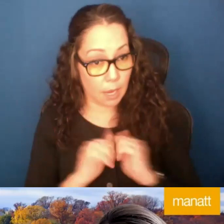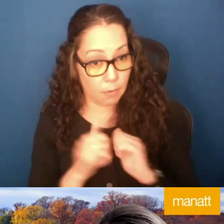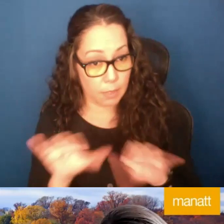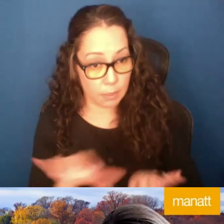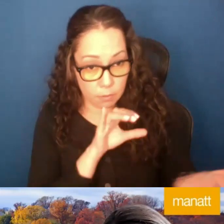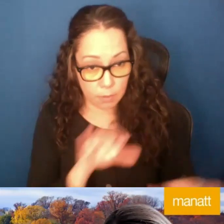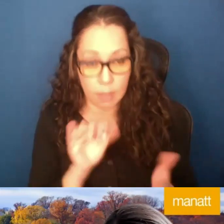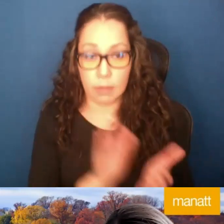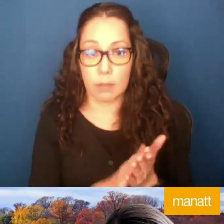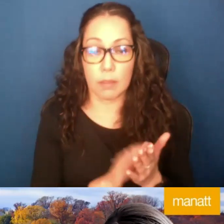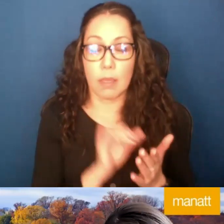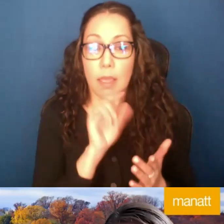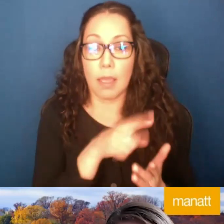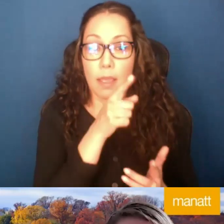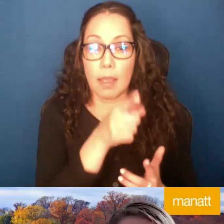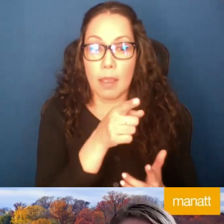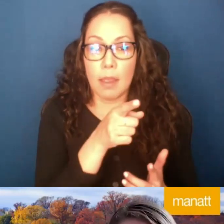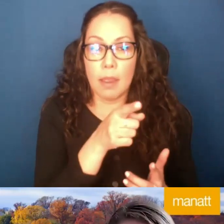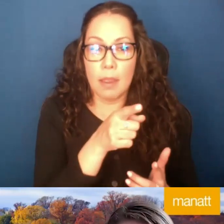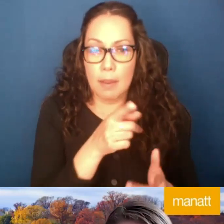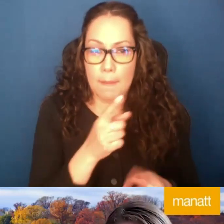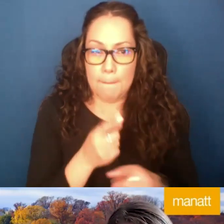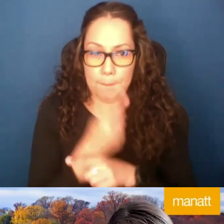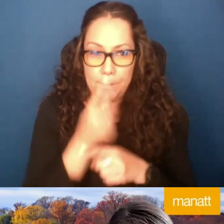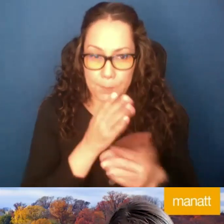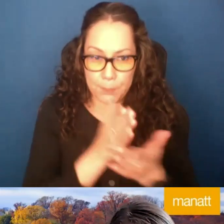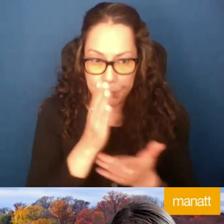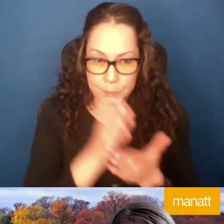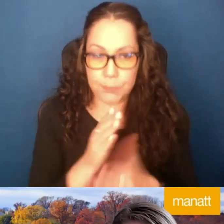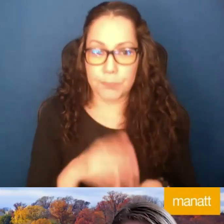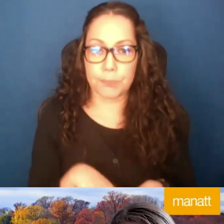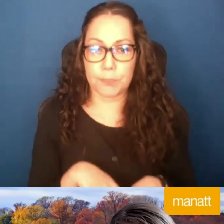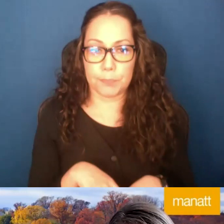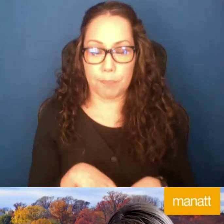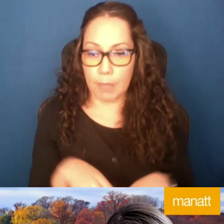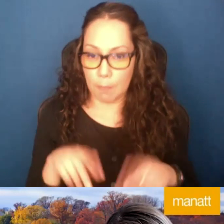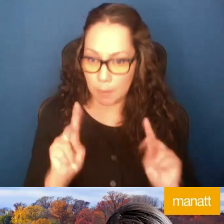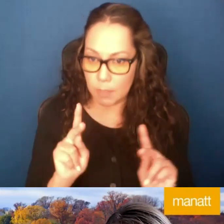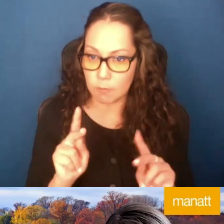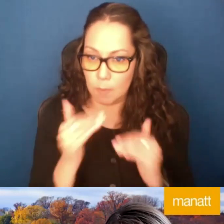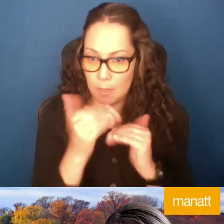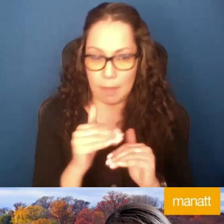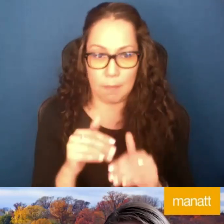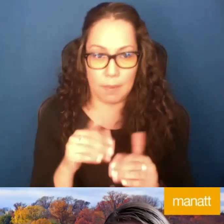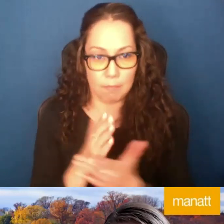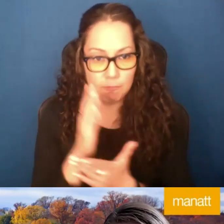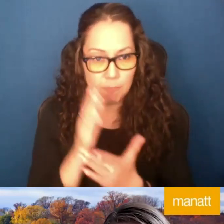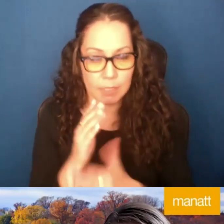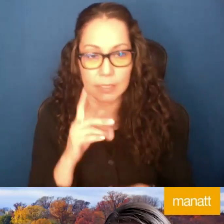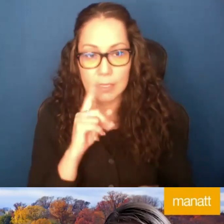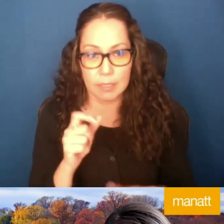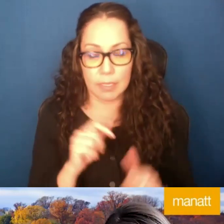permissible limits to those rights to protect public health during a state of emergency. And so that's the concept of balancing